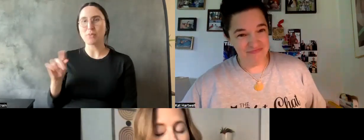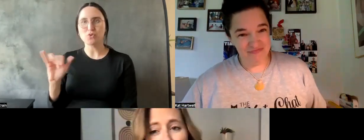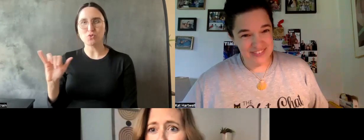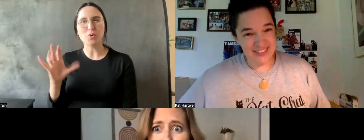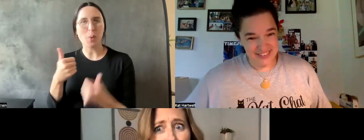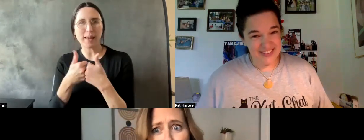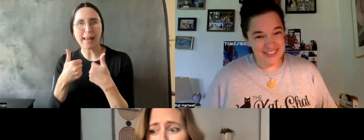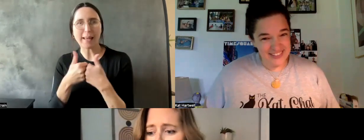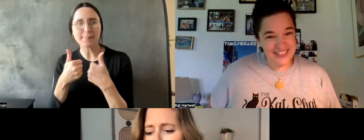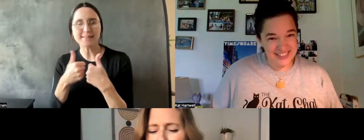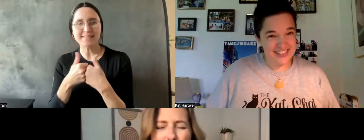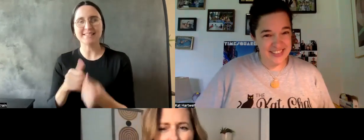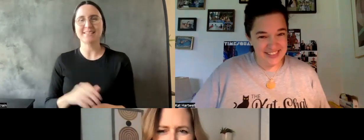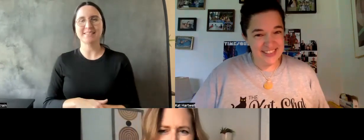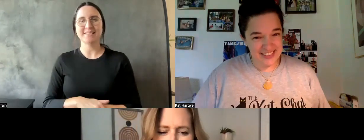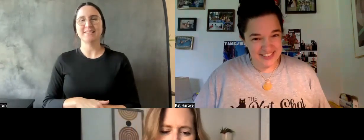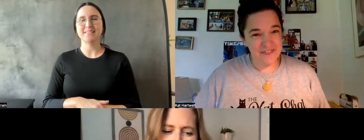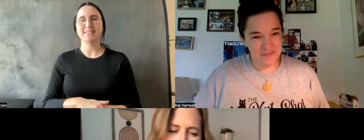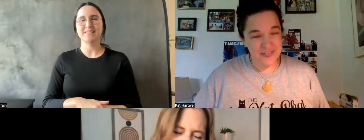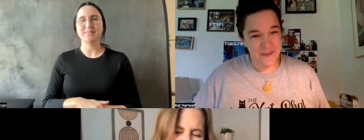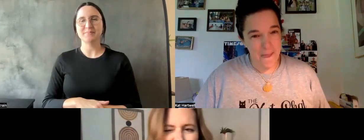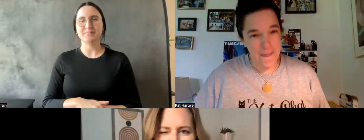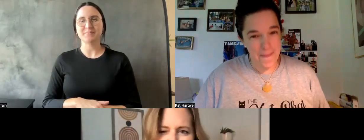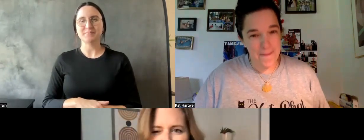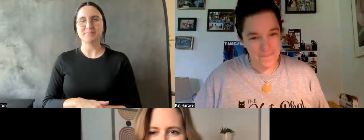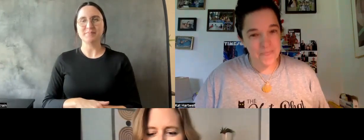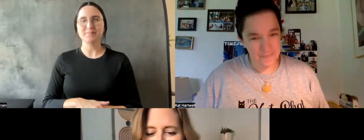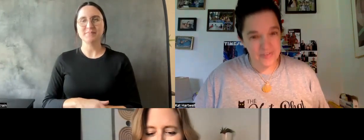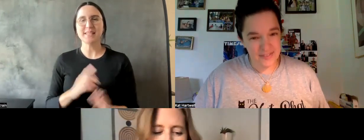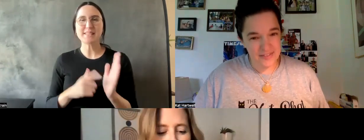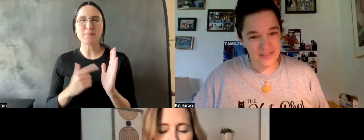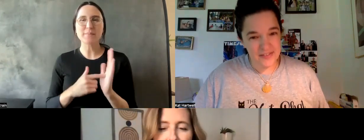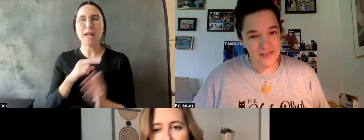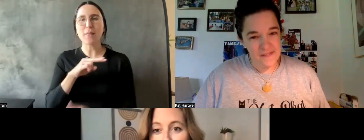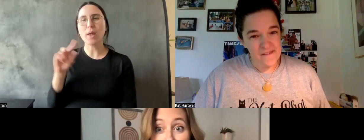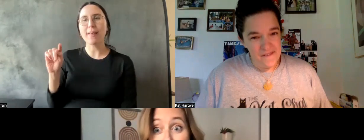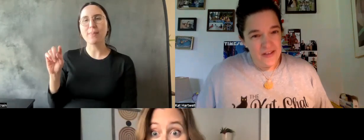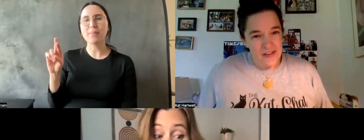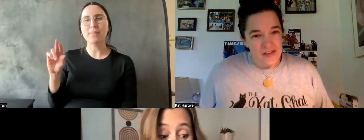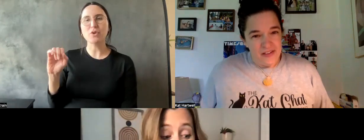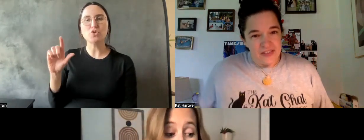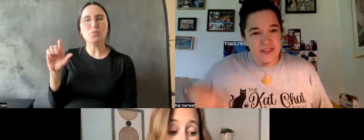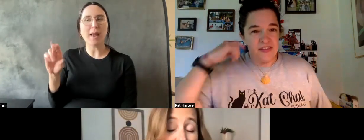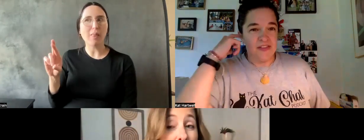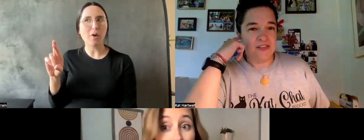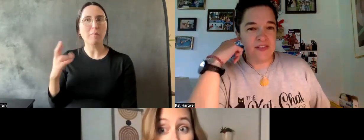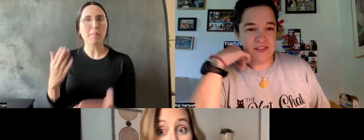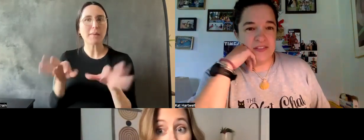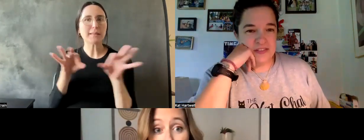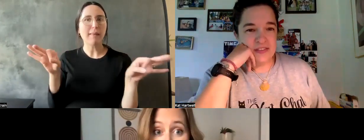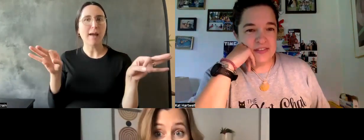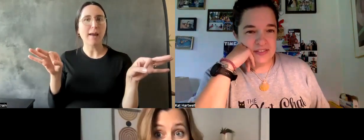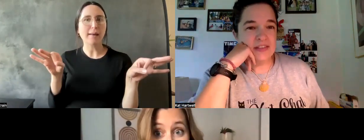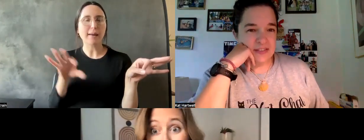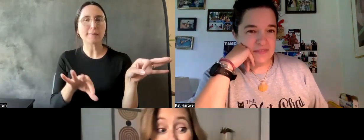And it's kind of going through, and first I'll look at the trailer and be like, do they say anything in the trailer that's maybe, and sometimes if it's the